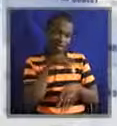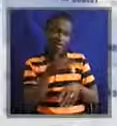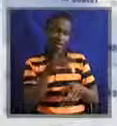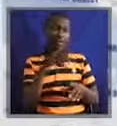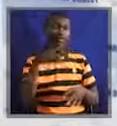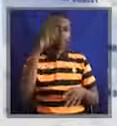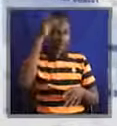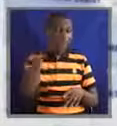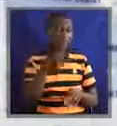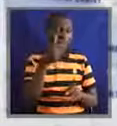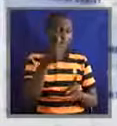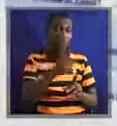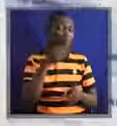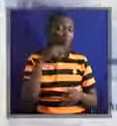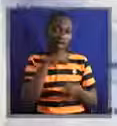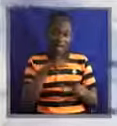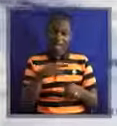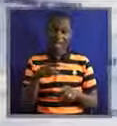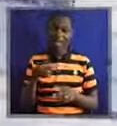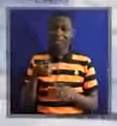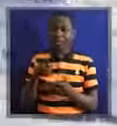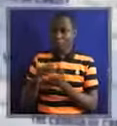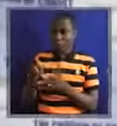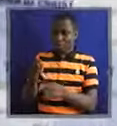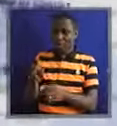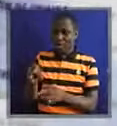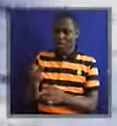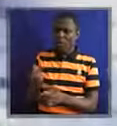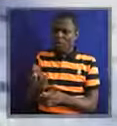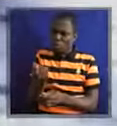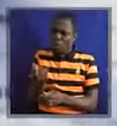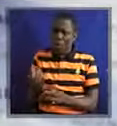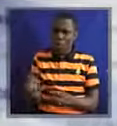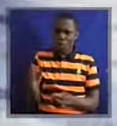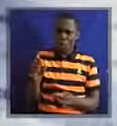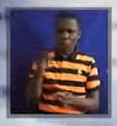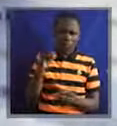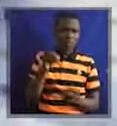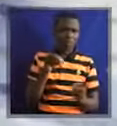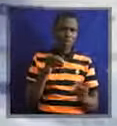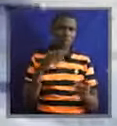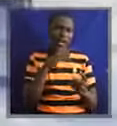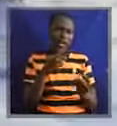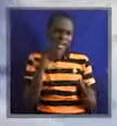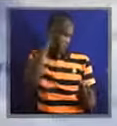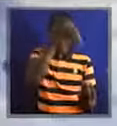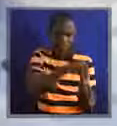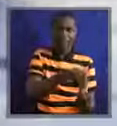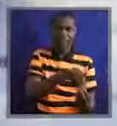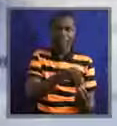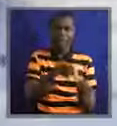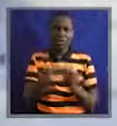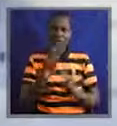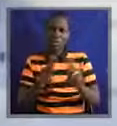eya atro no na odi aba abebata ho anunti emanipa bebre a woni adaje na onhye